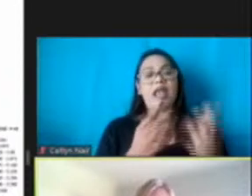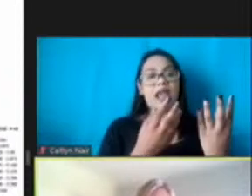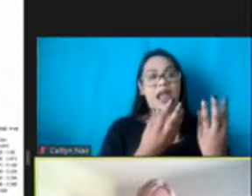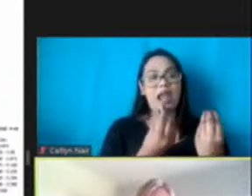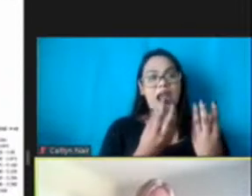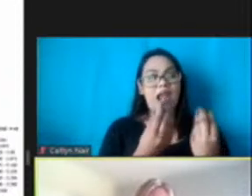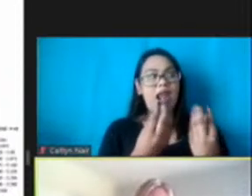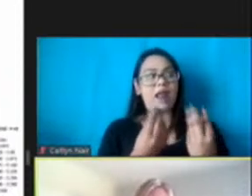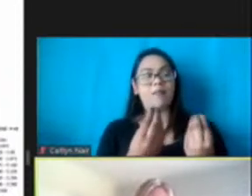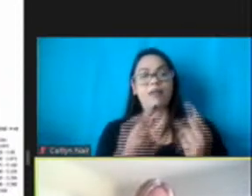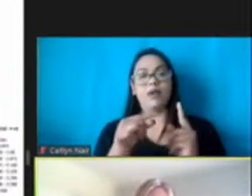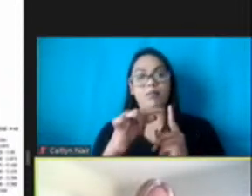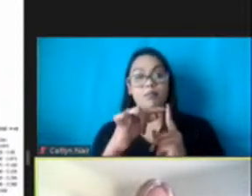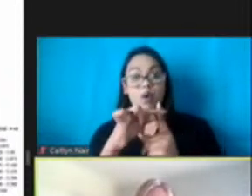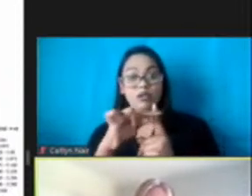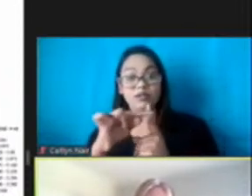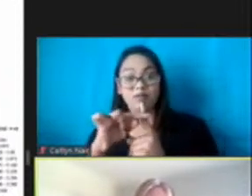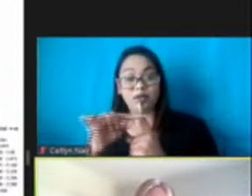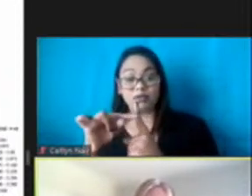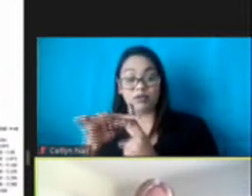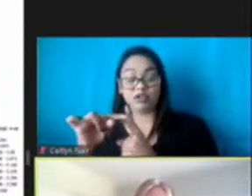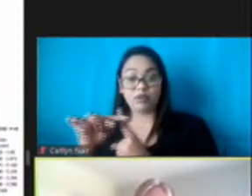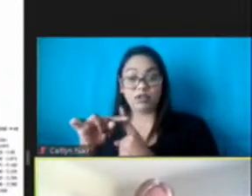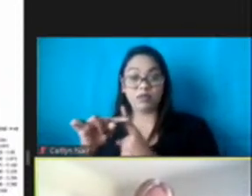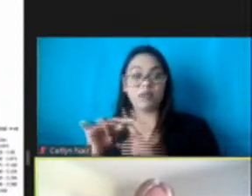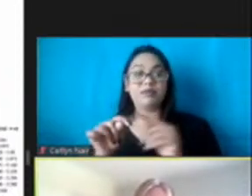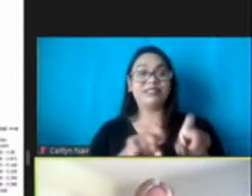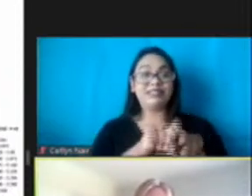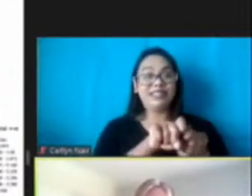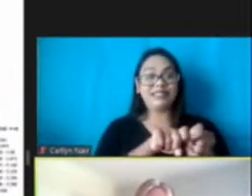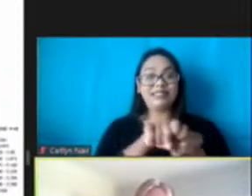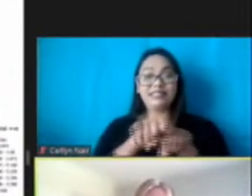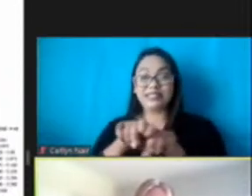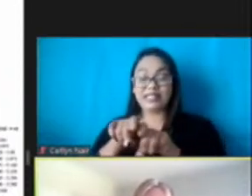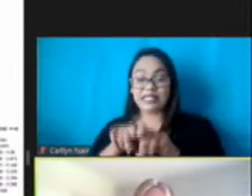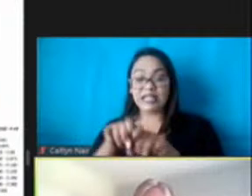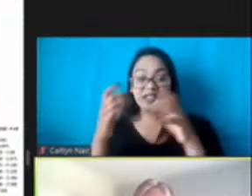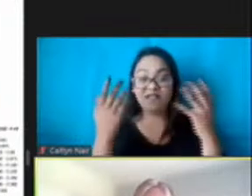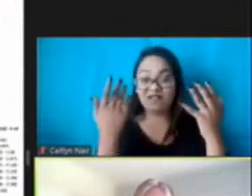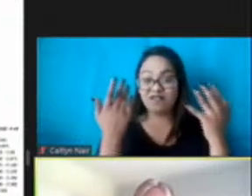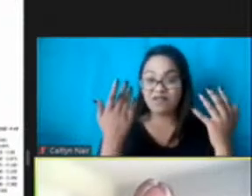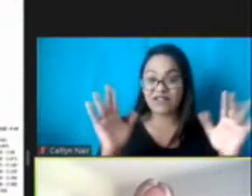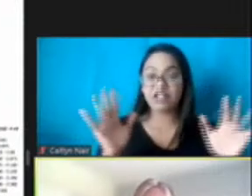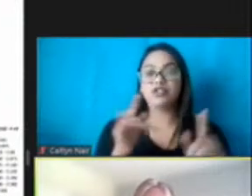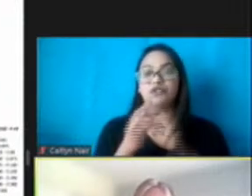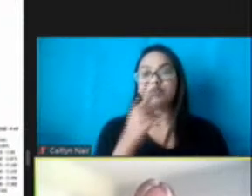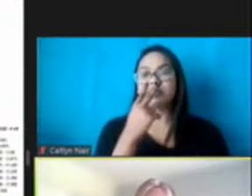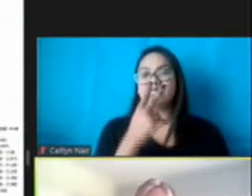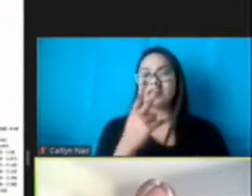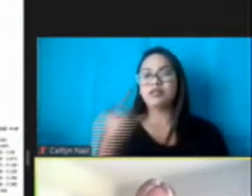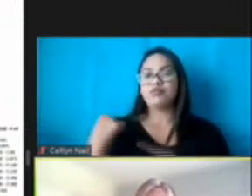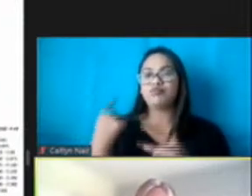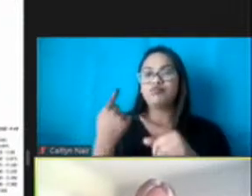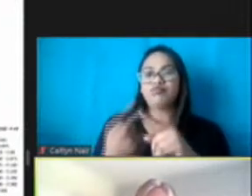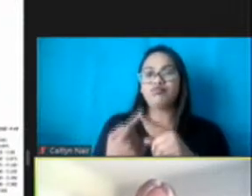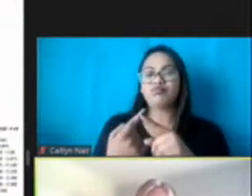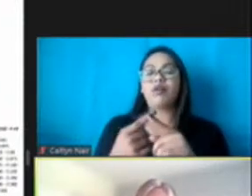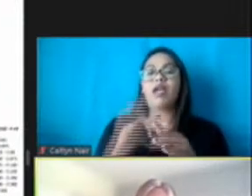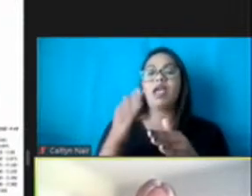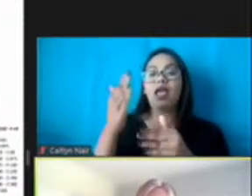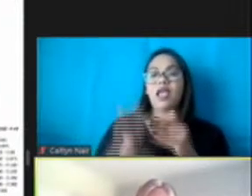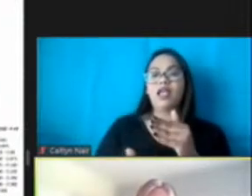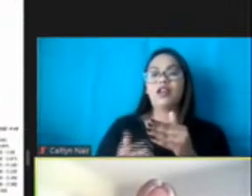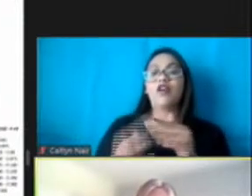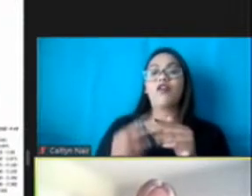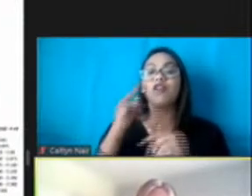of the total number of tests were done. And so you can really just see towards the end of November, very low